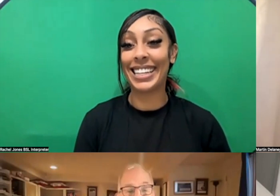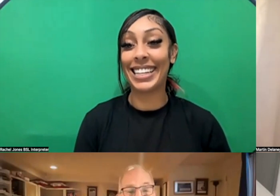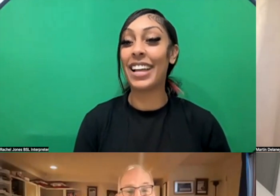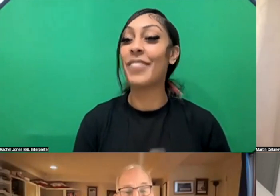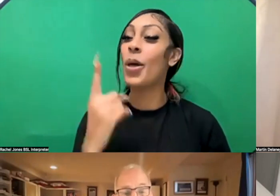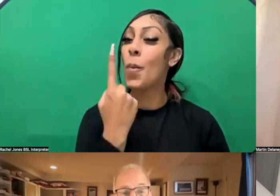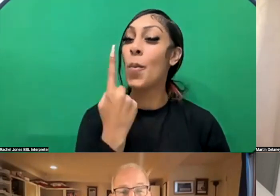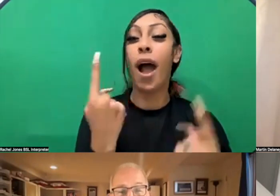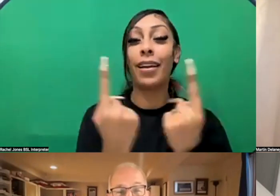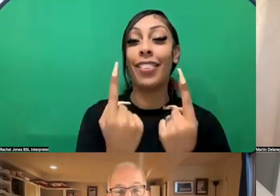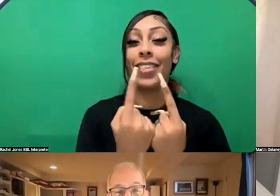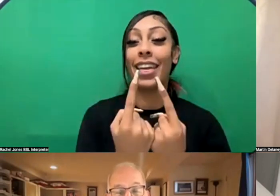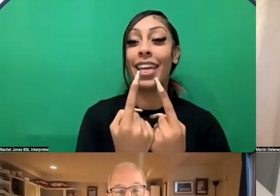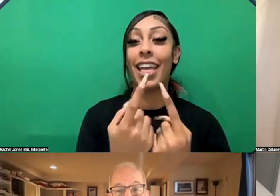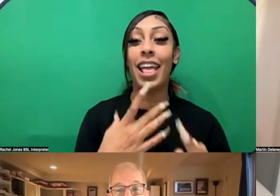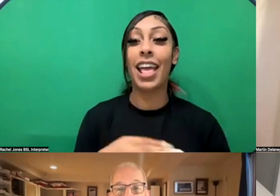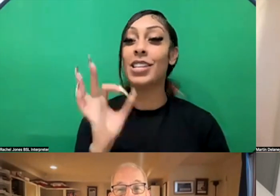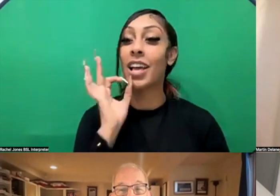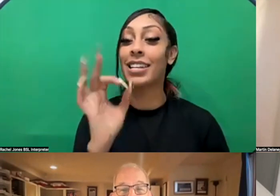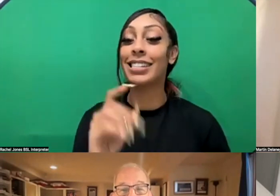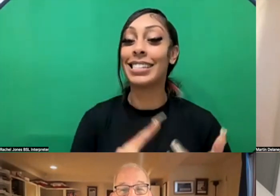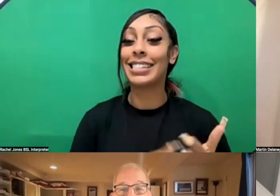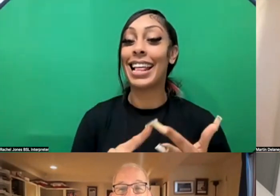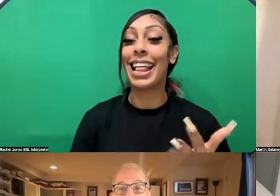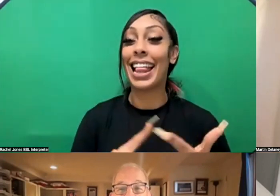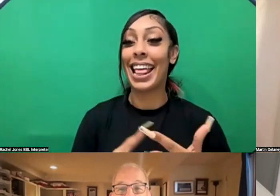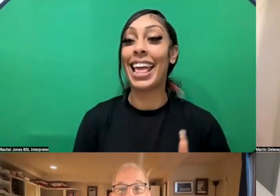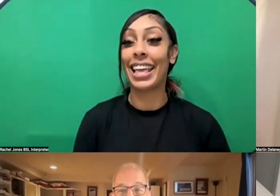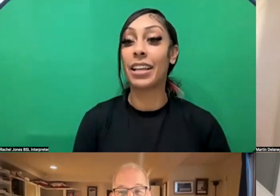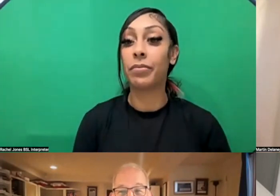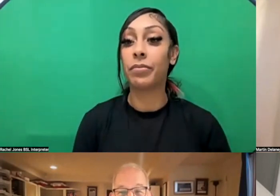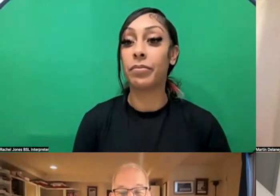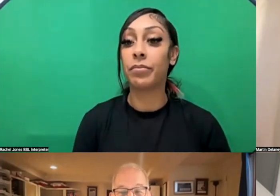thing I'd like to ask, is it Lele? Is that what Roger's calling you? Yeah.